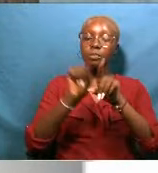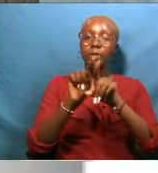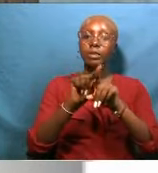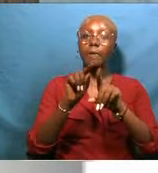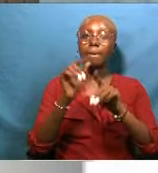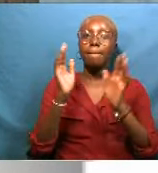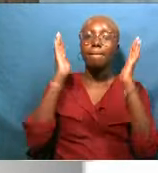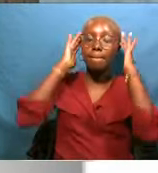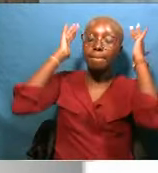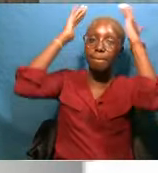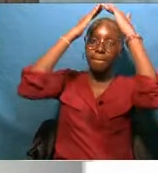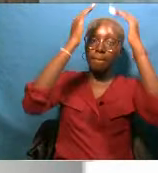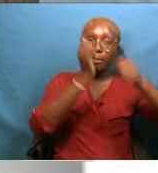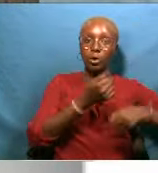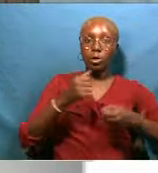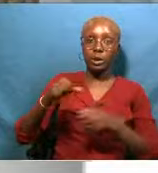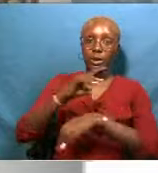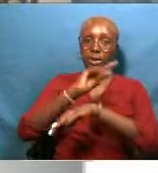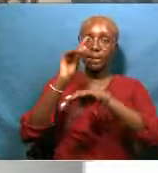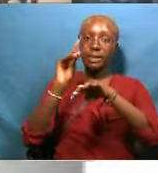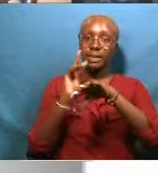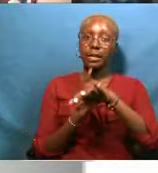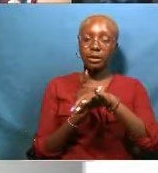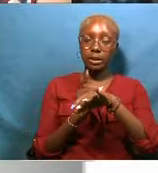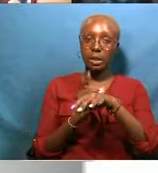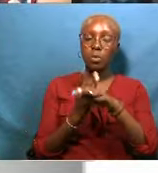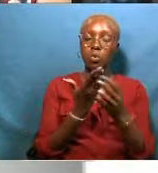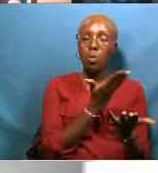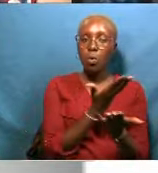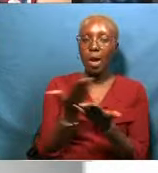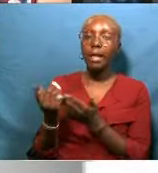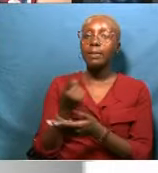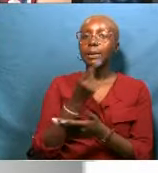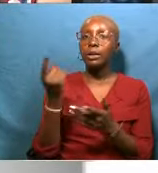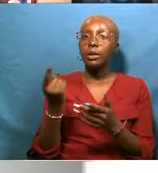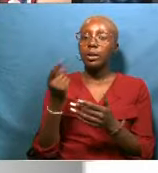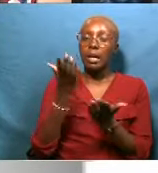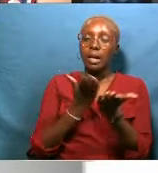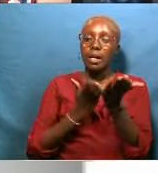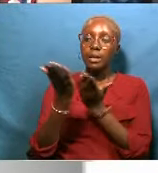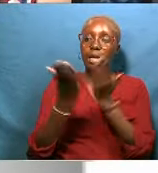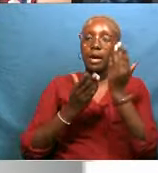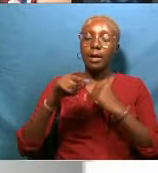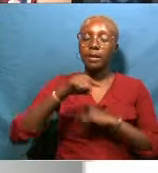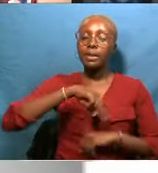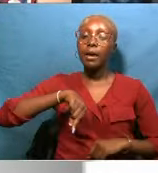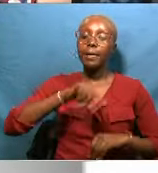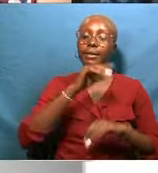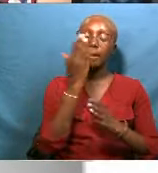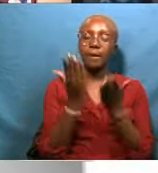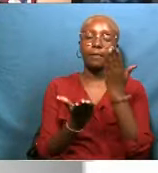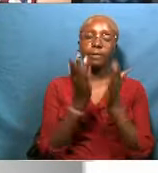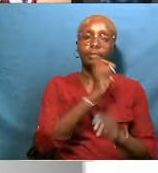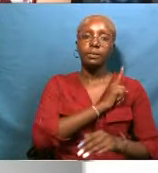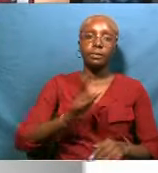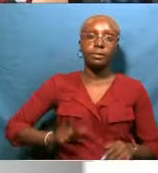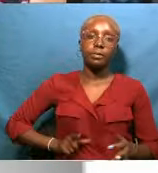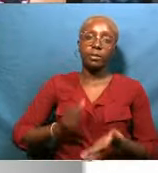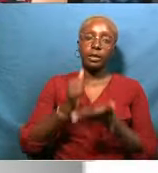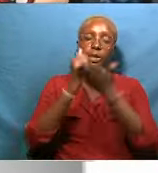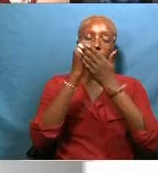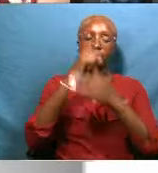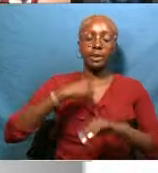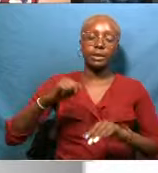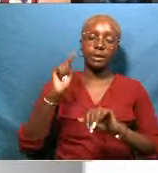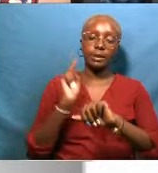Cathedral Diocese, I do welcome you all in this our service, and may the Lord bless us together as we explore